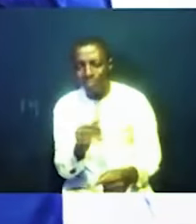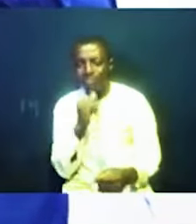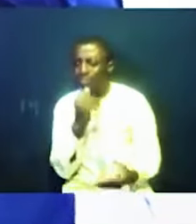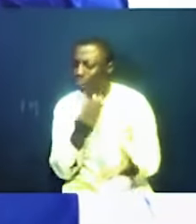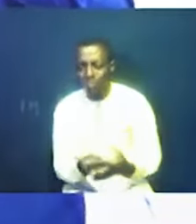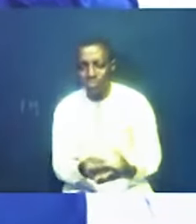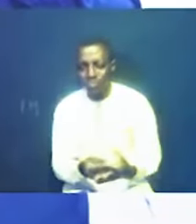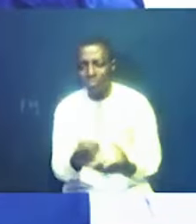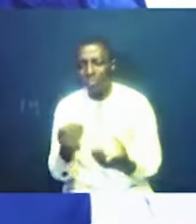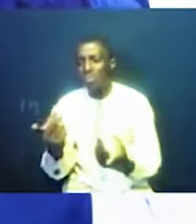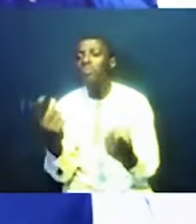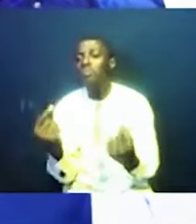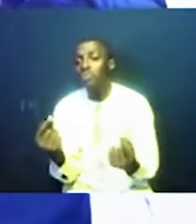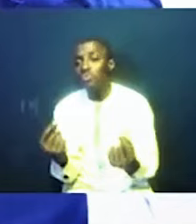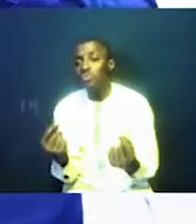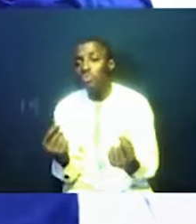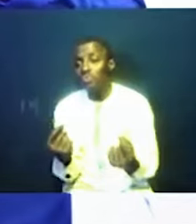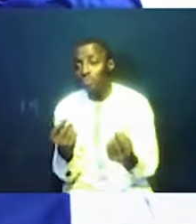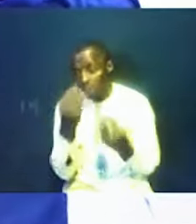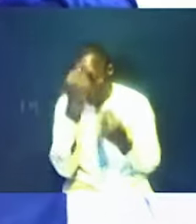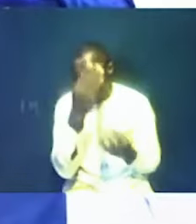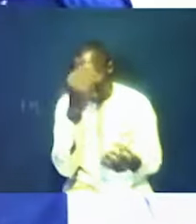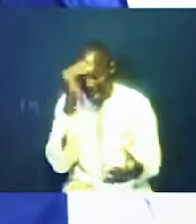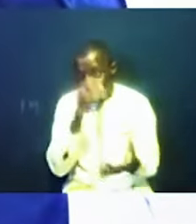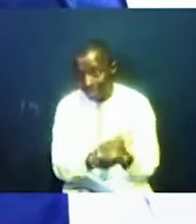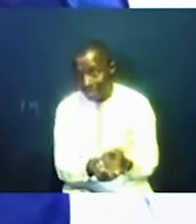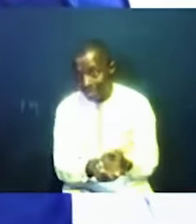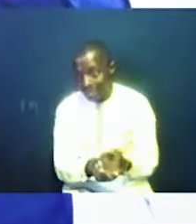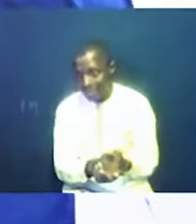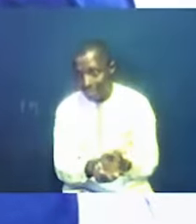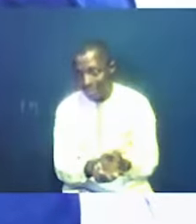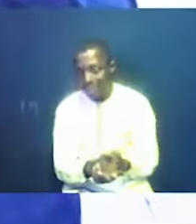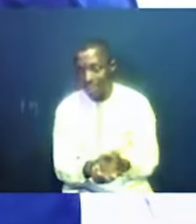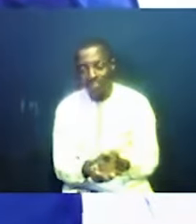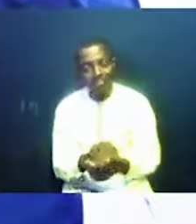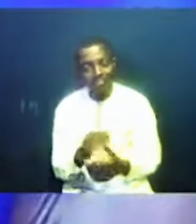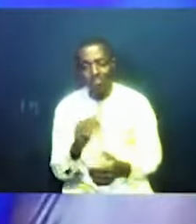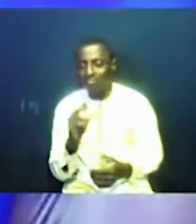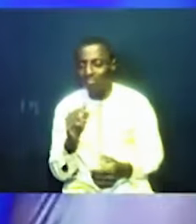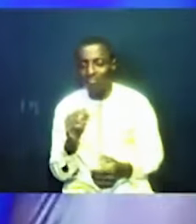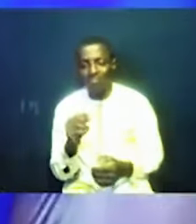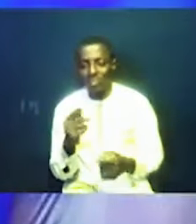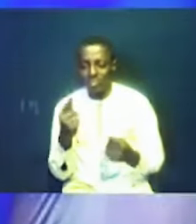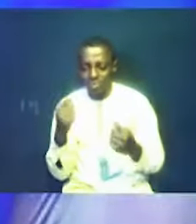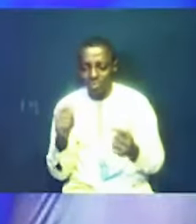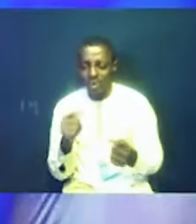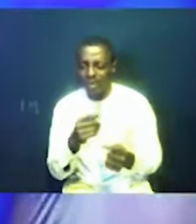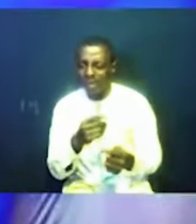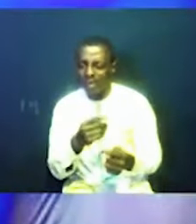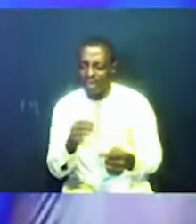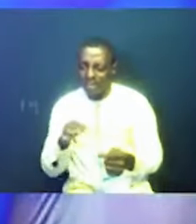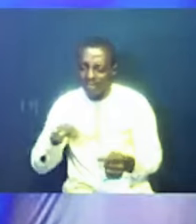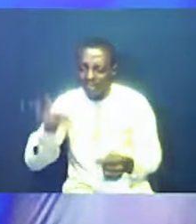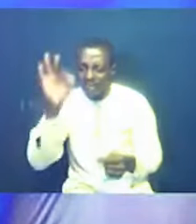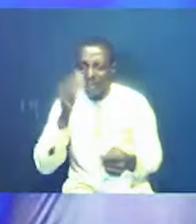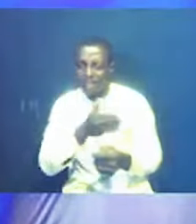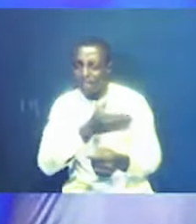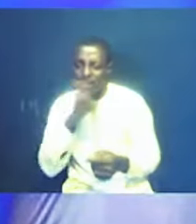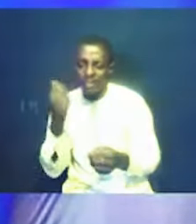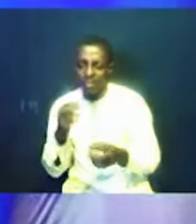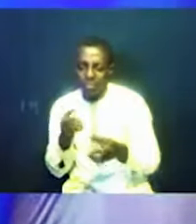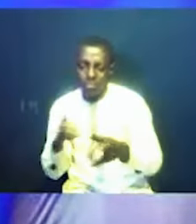Find the best way to subject his demand under the authority of the word of God.